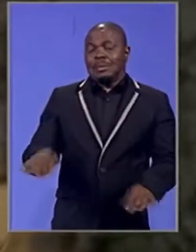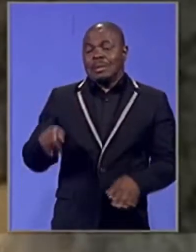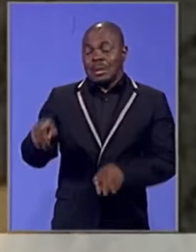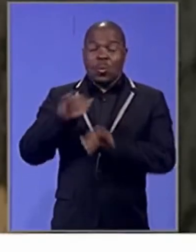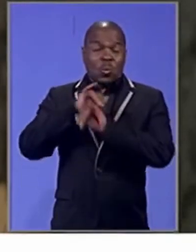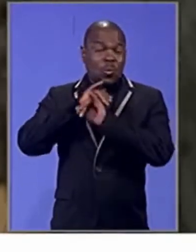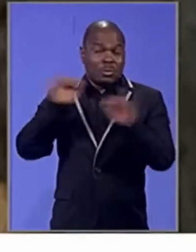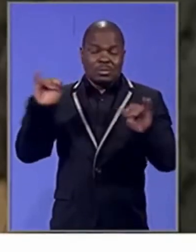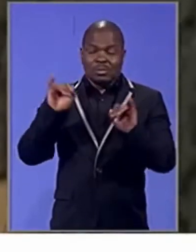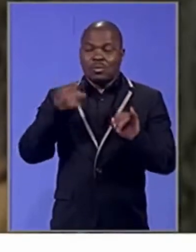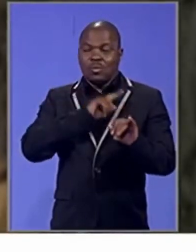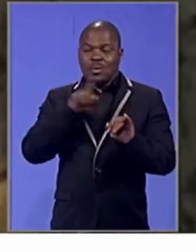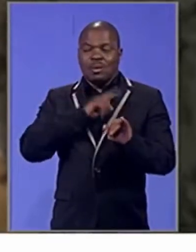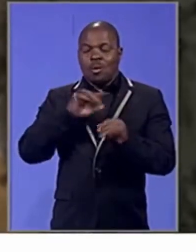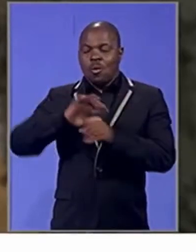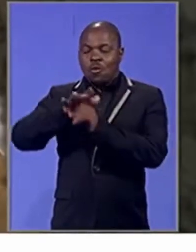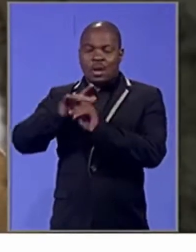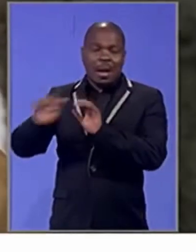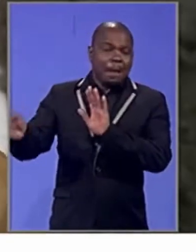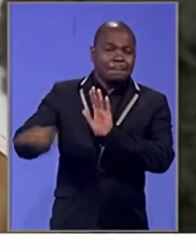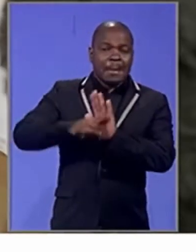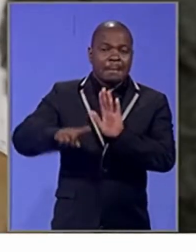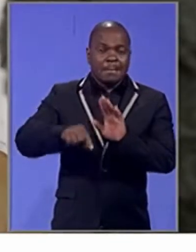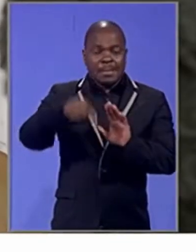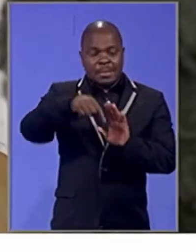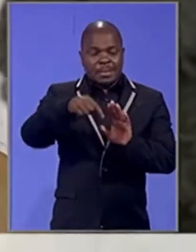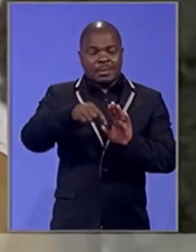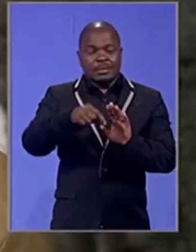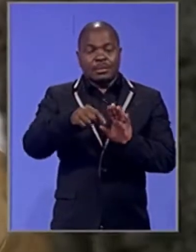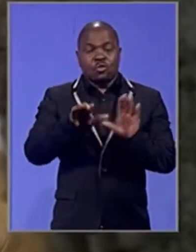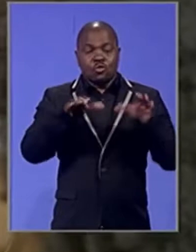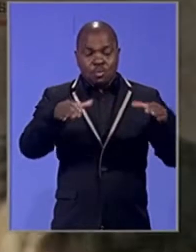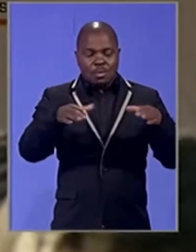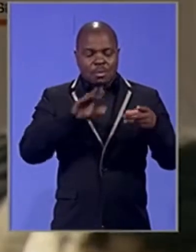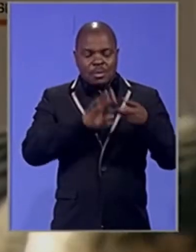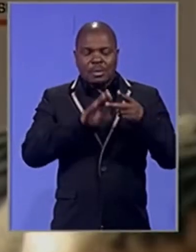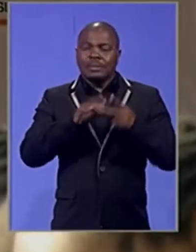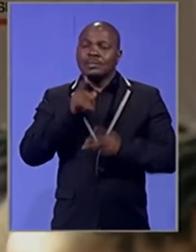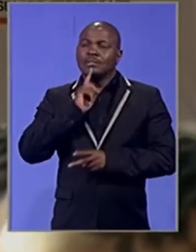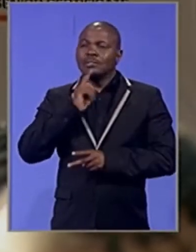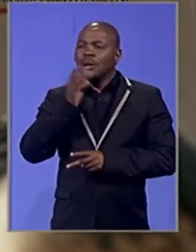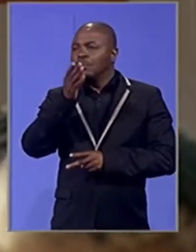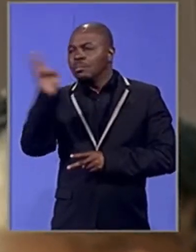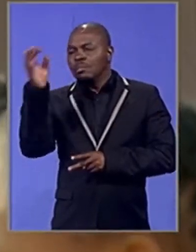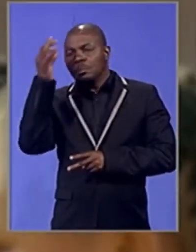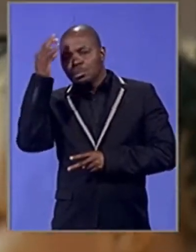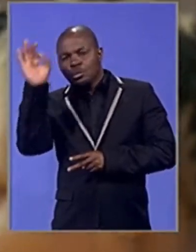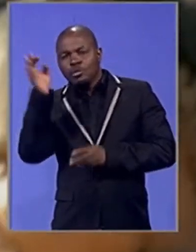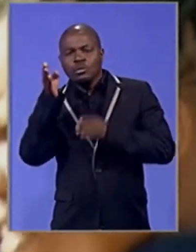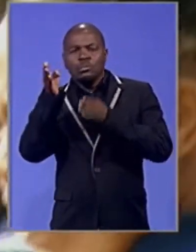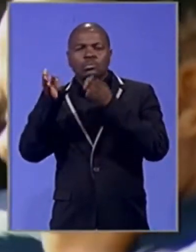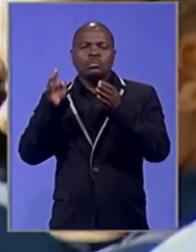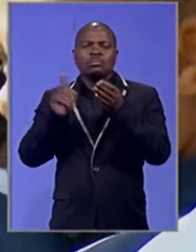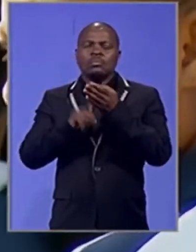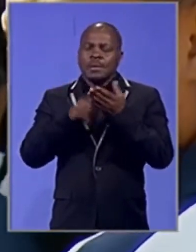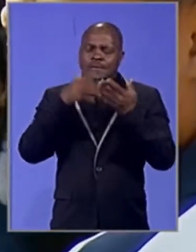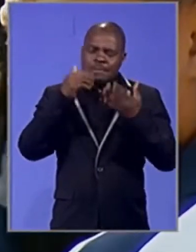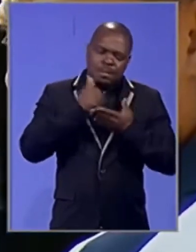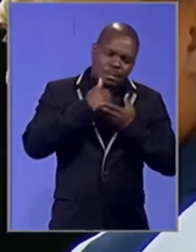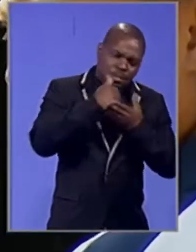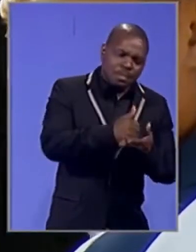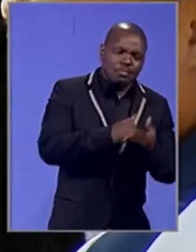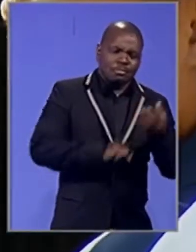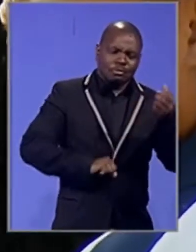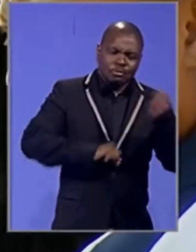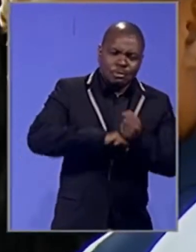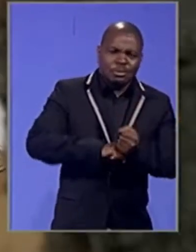storm of COVID, but on the other hand, teachers, everybody, professionals, lended a hand to support them,